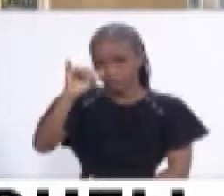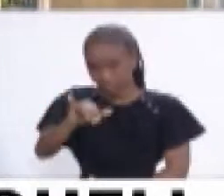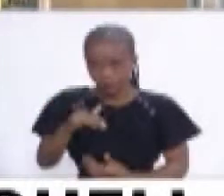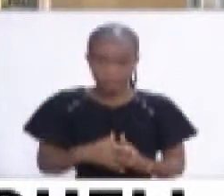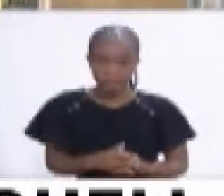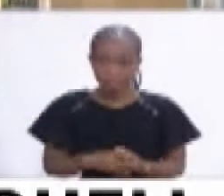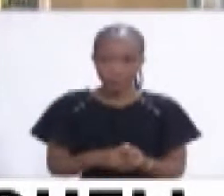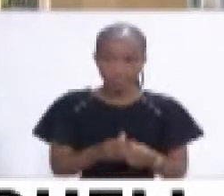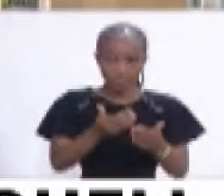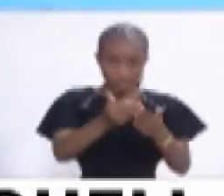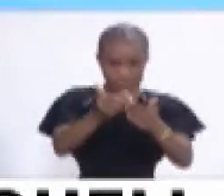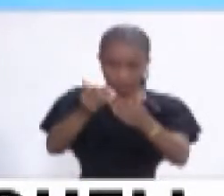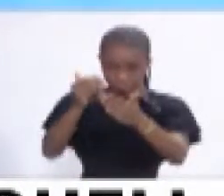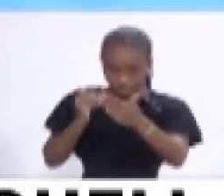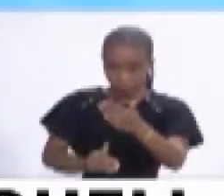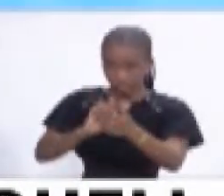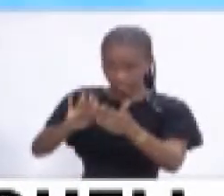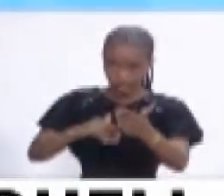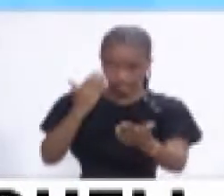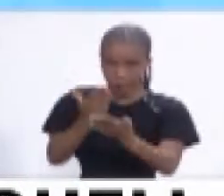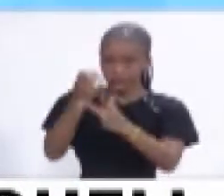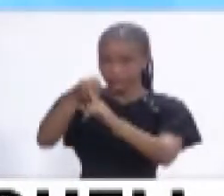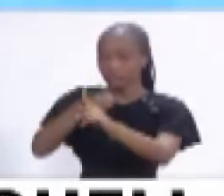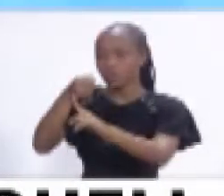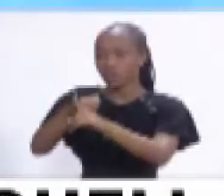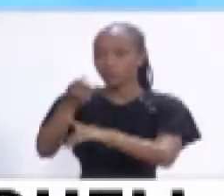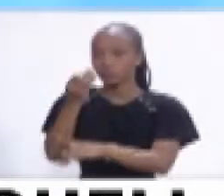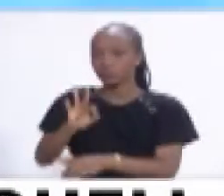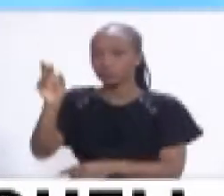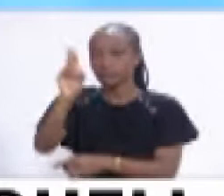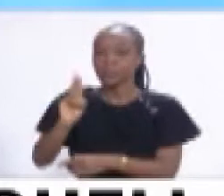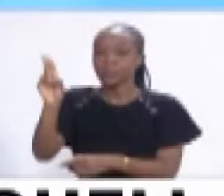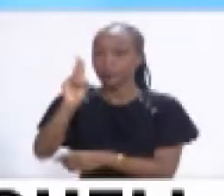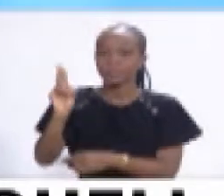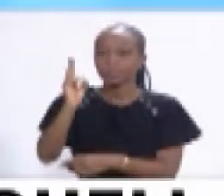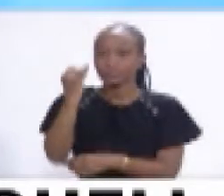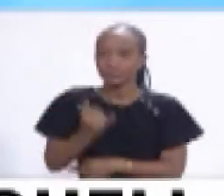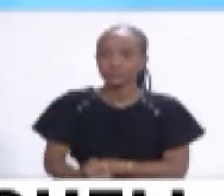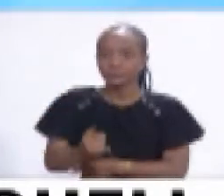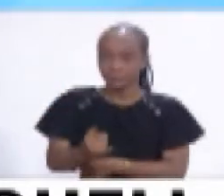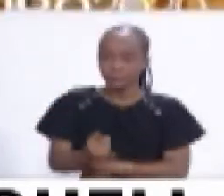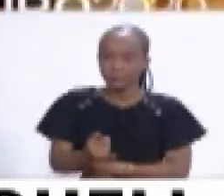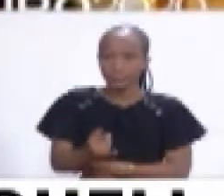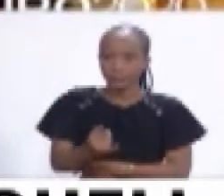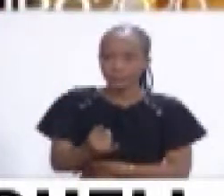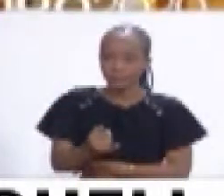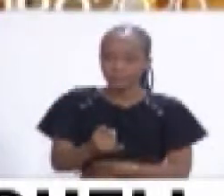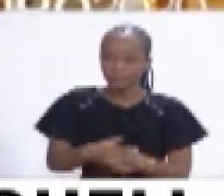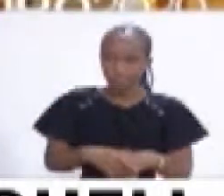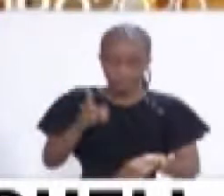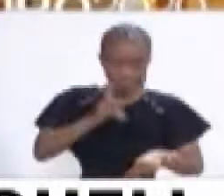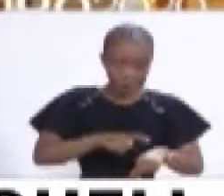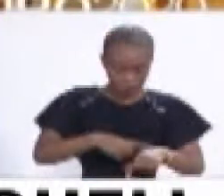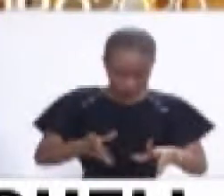Even before the dust settles on the scathing attack on the president by the retired Chief Justice Dr. William Mutunga,